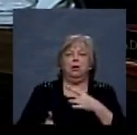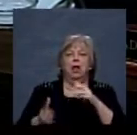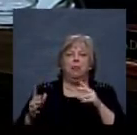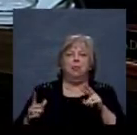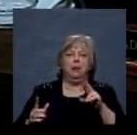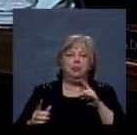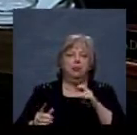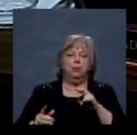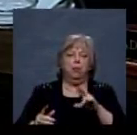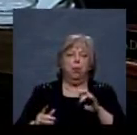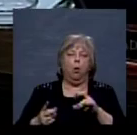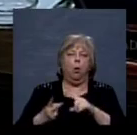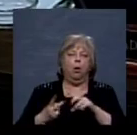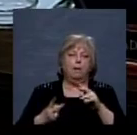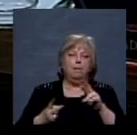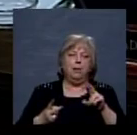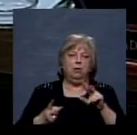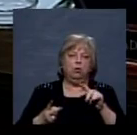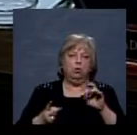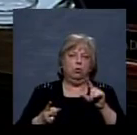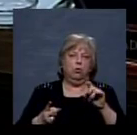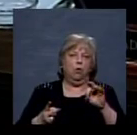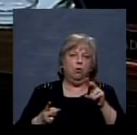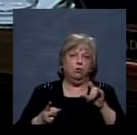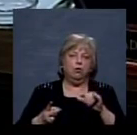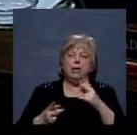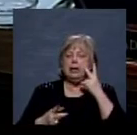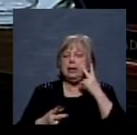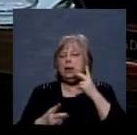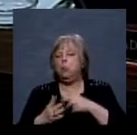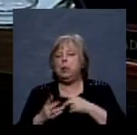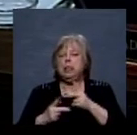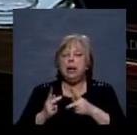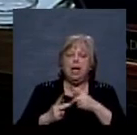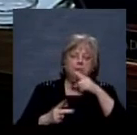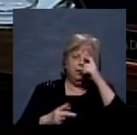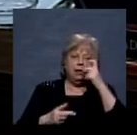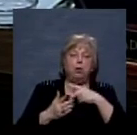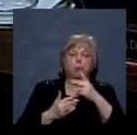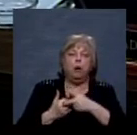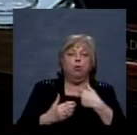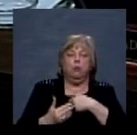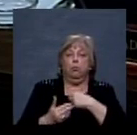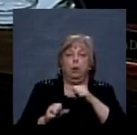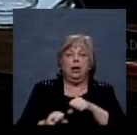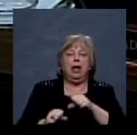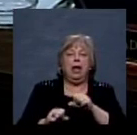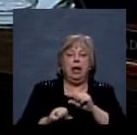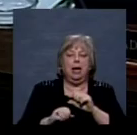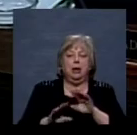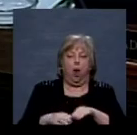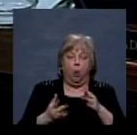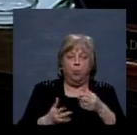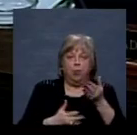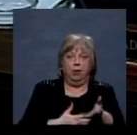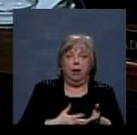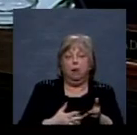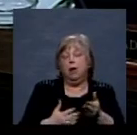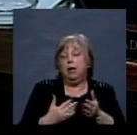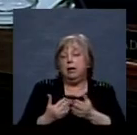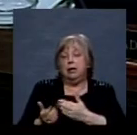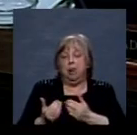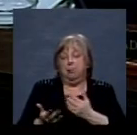Mr. Tofrey to see what kind of summer playground program we could put in here, even if we do it with volunteers, because they are sitting out